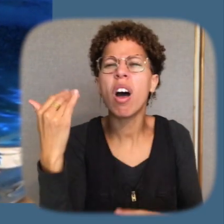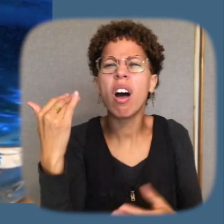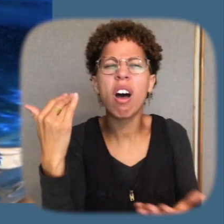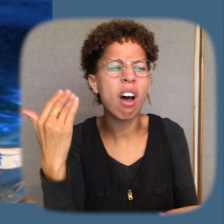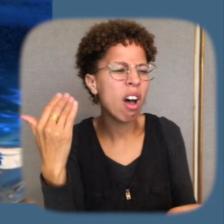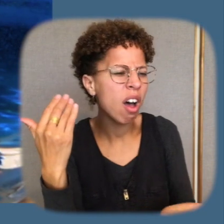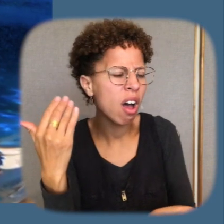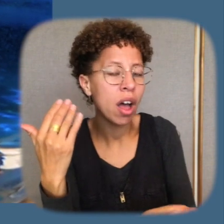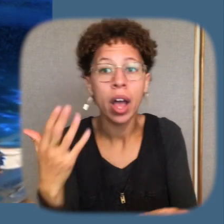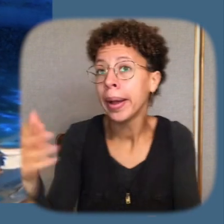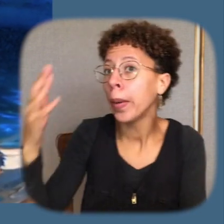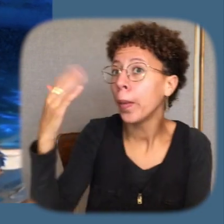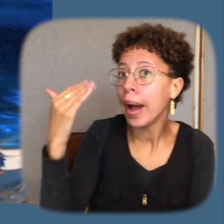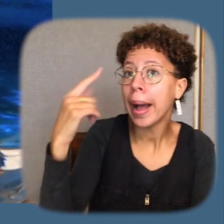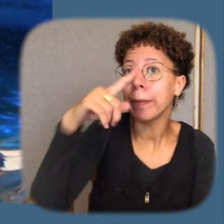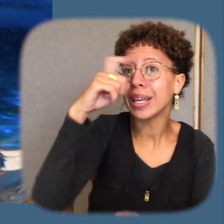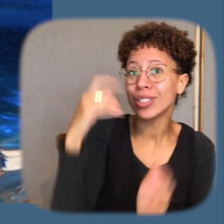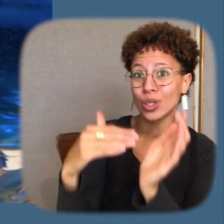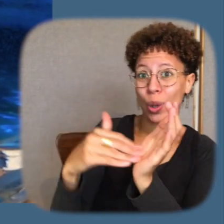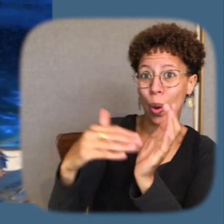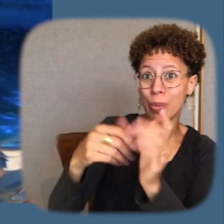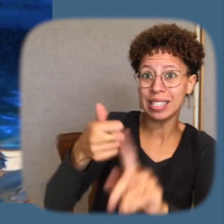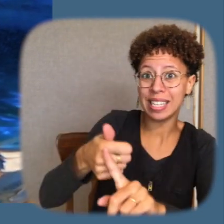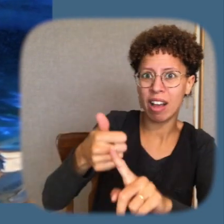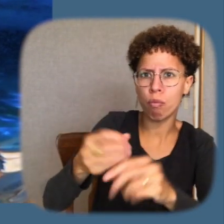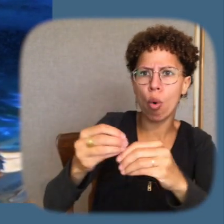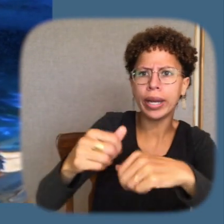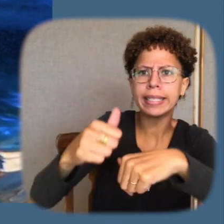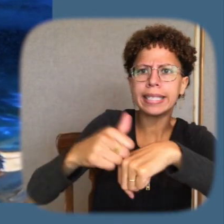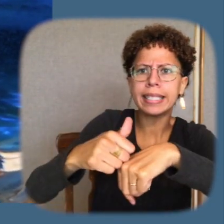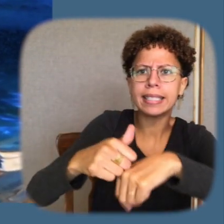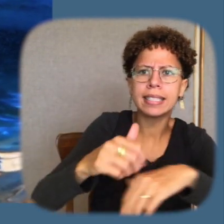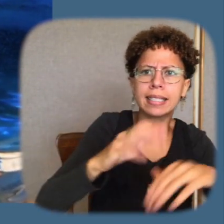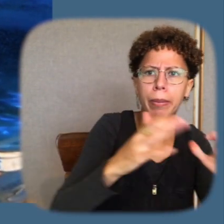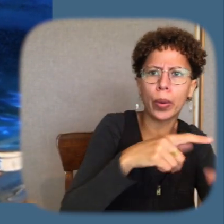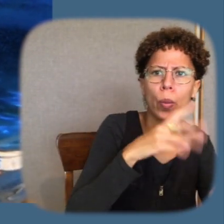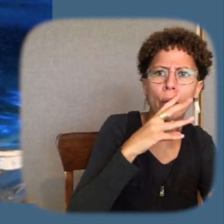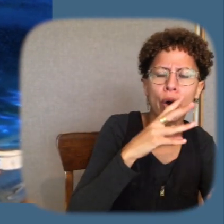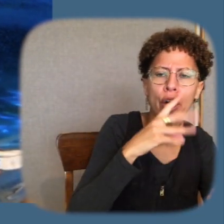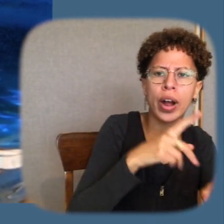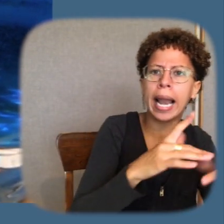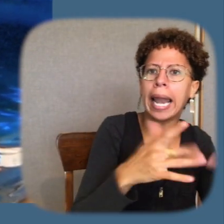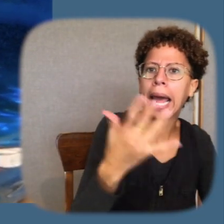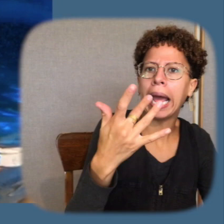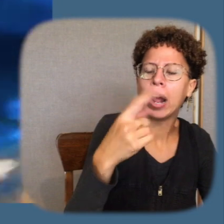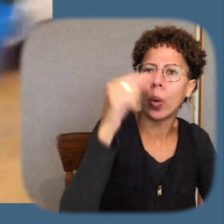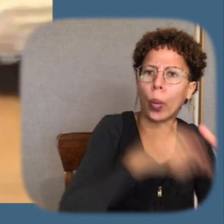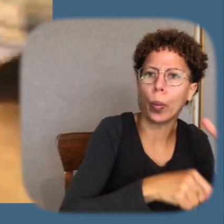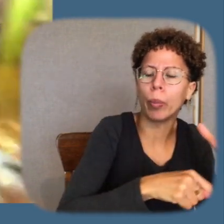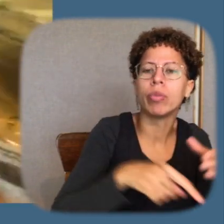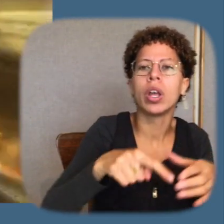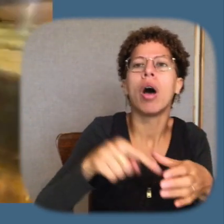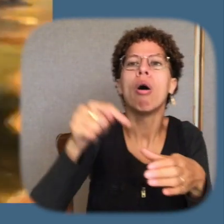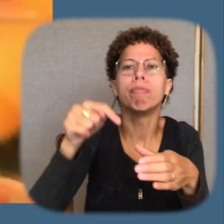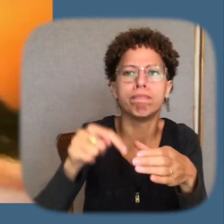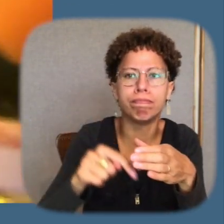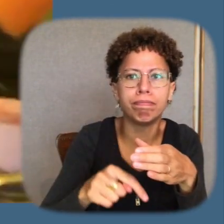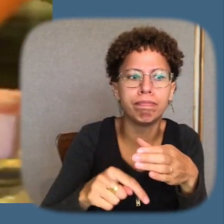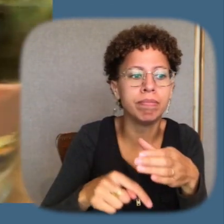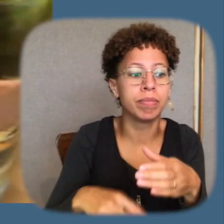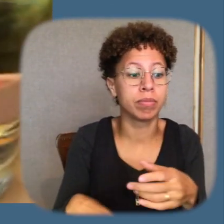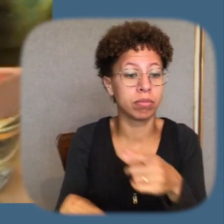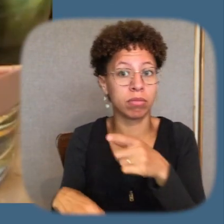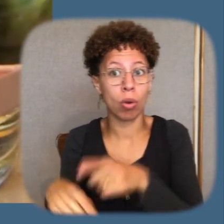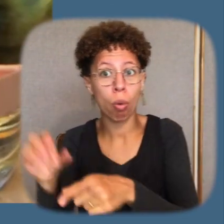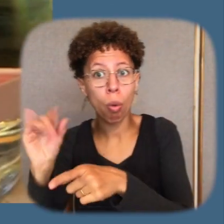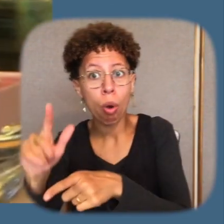slow? Because this soap is more dense than water. Good observation. What about this one? Do you think it will